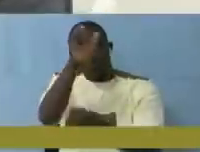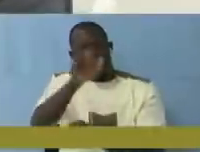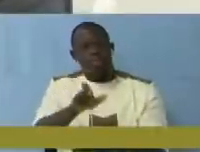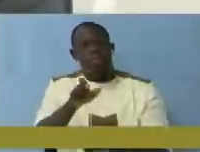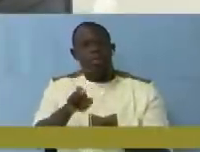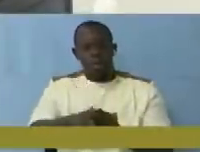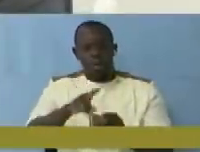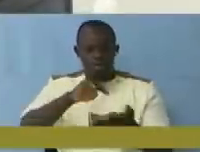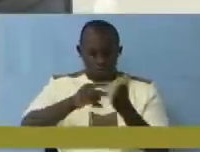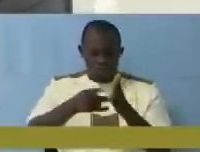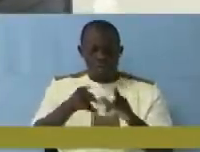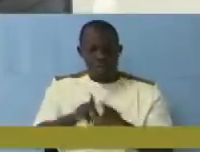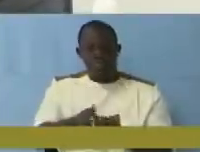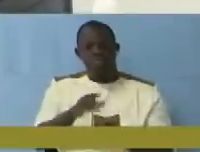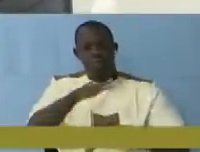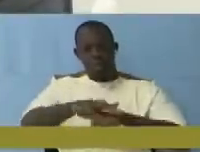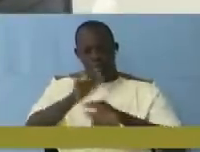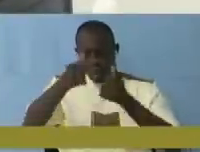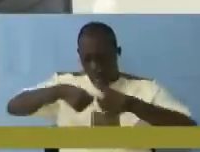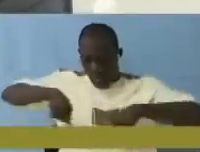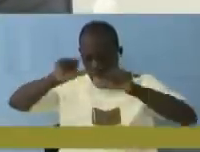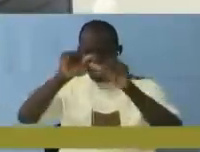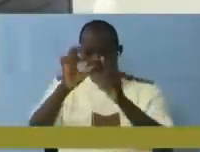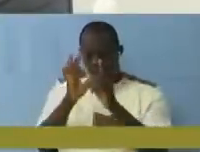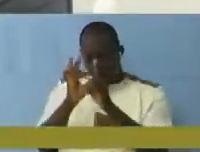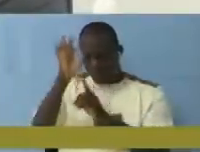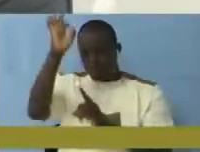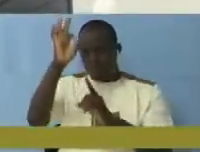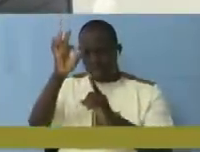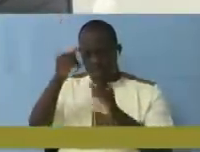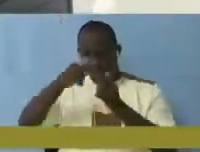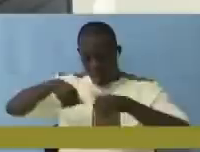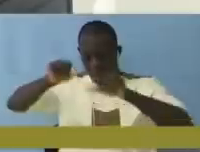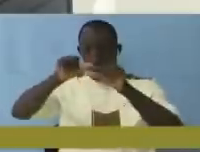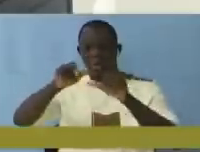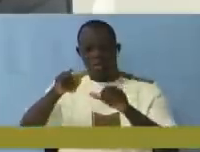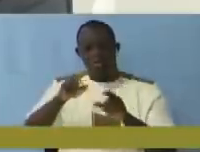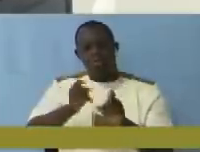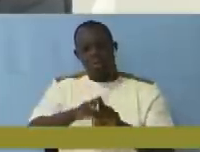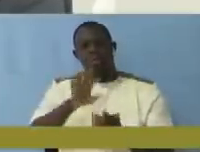it would be on their area of specialization. So